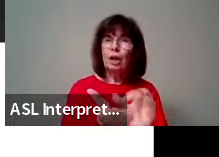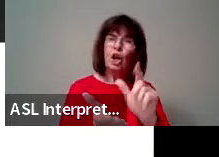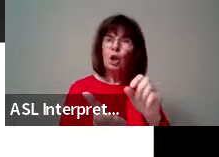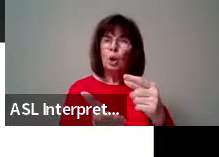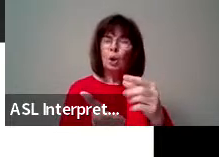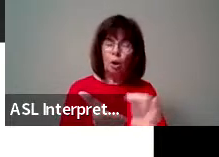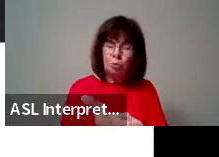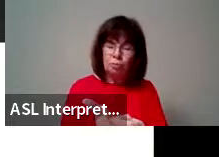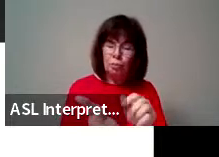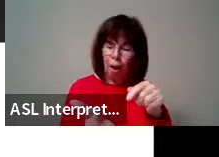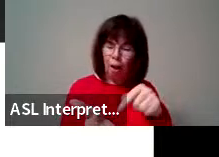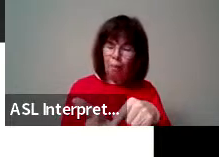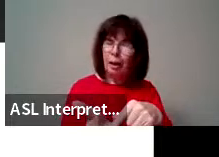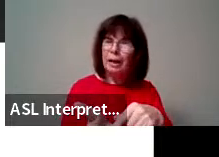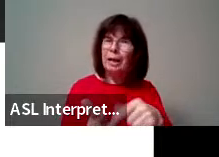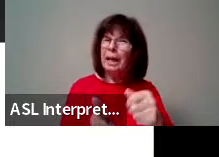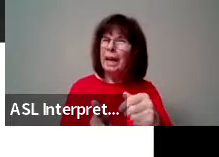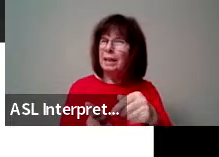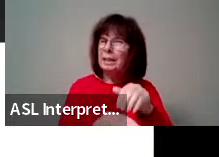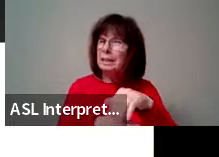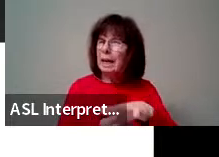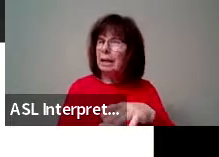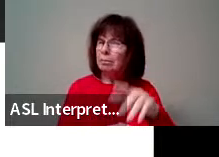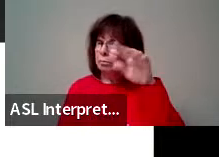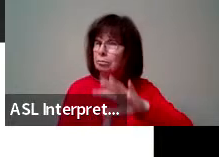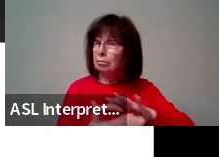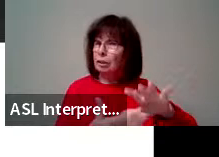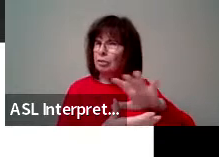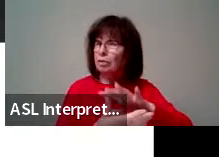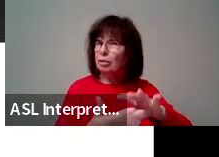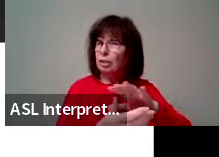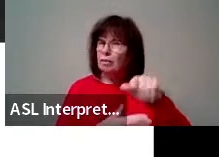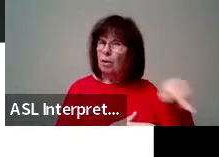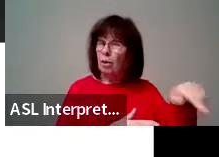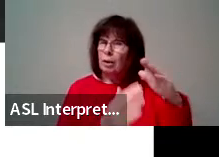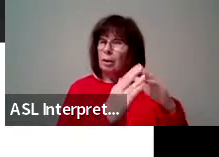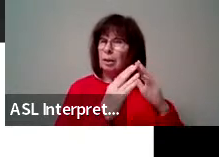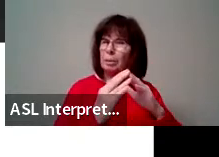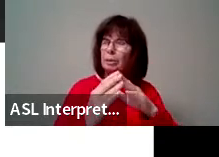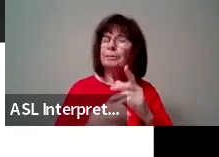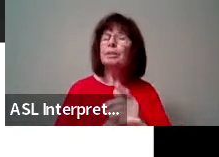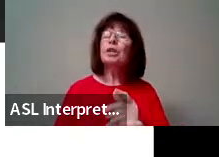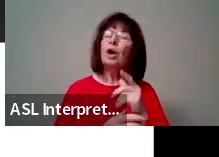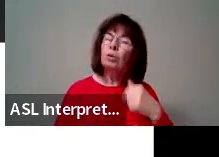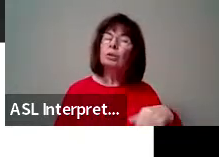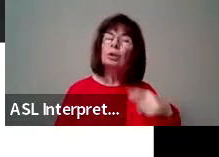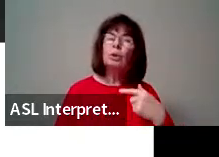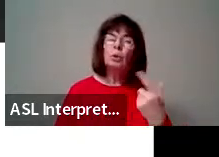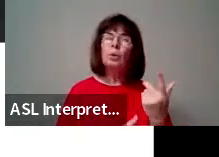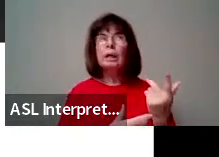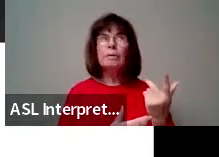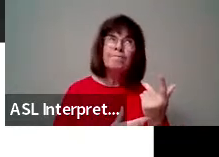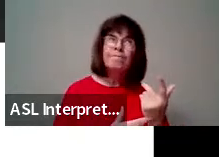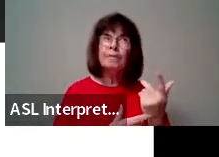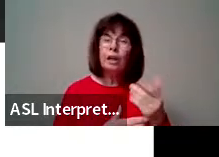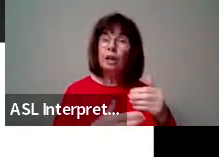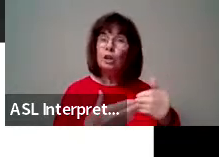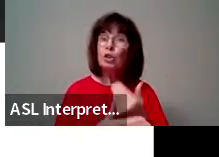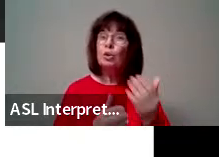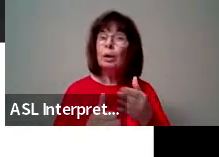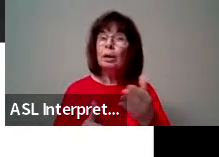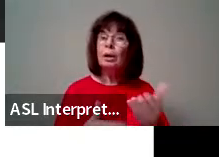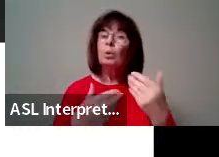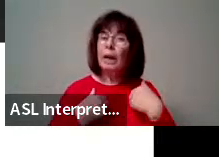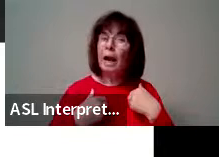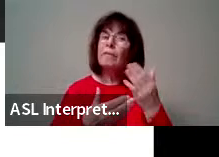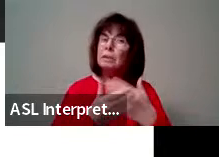mixed messages to the community. And so we turn that into a new way. We have a set of materials